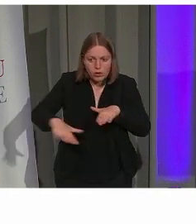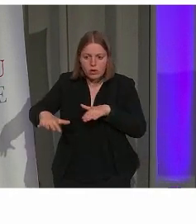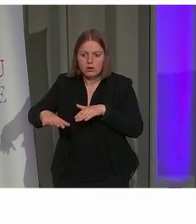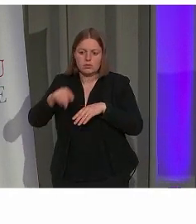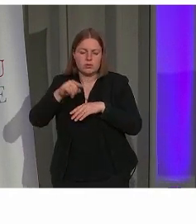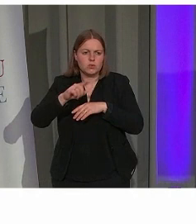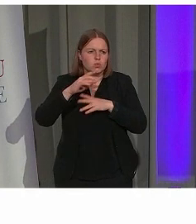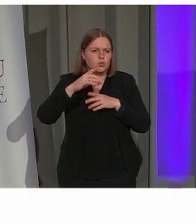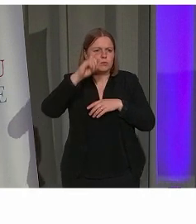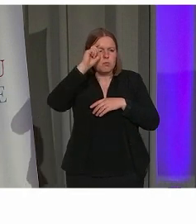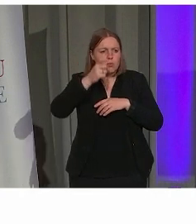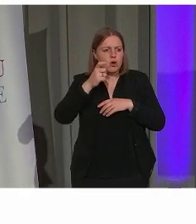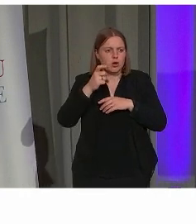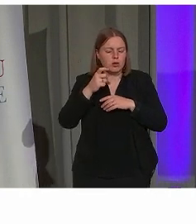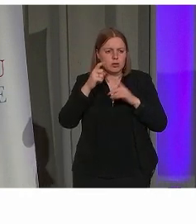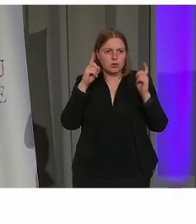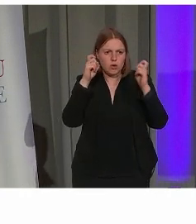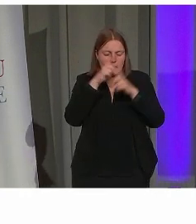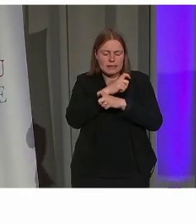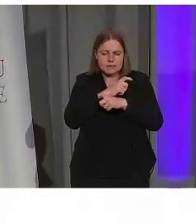the main problem, maybe.